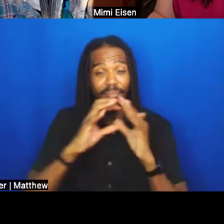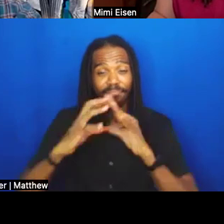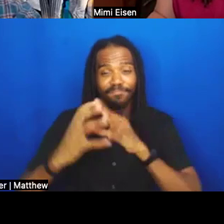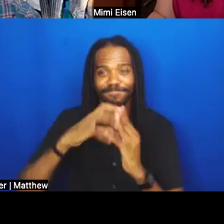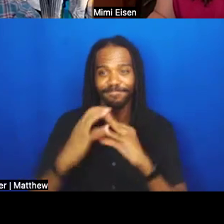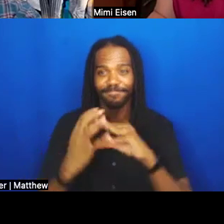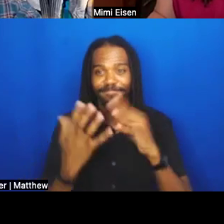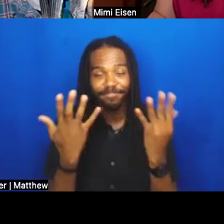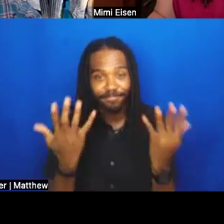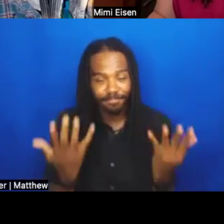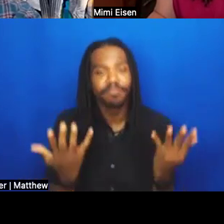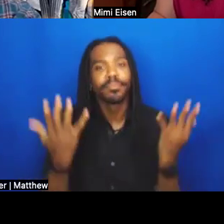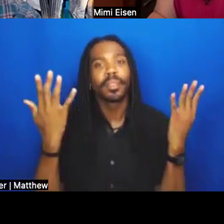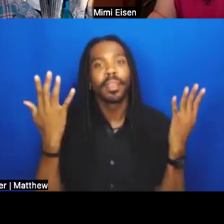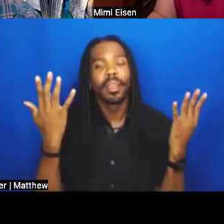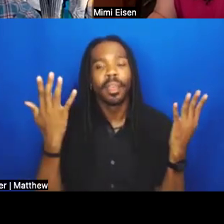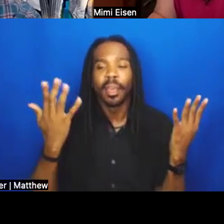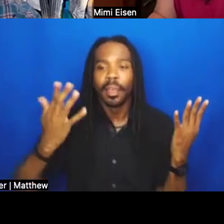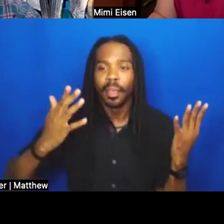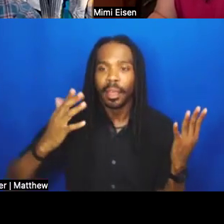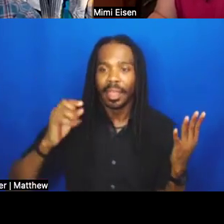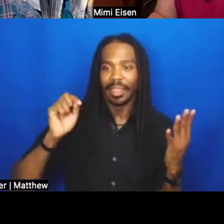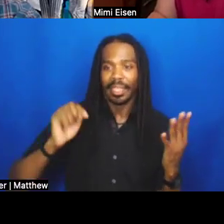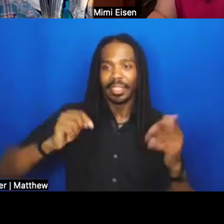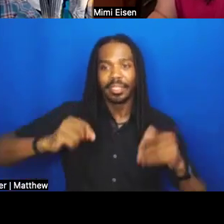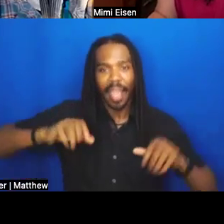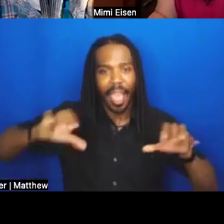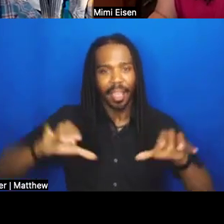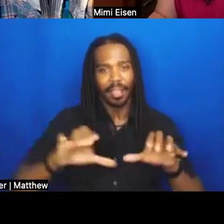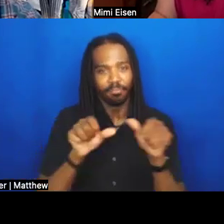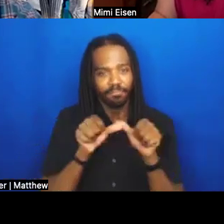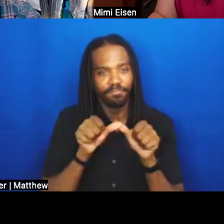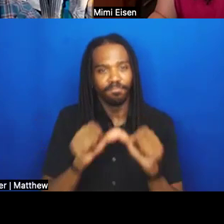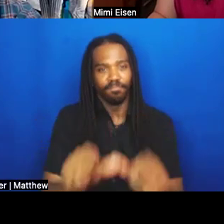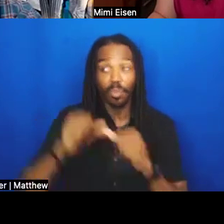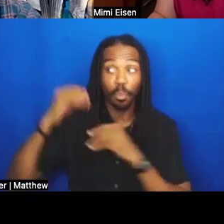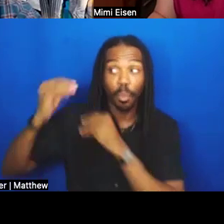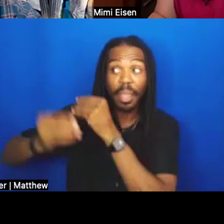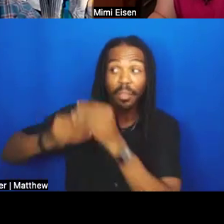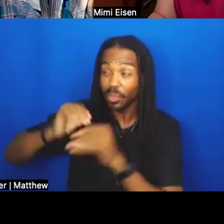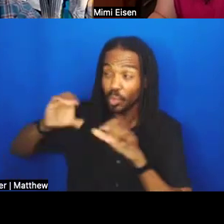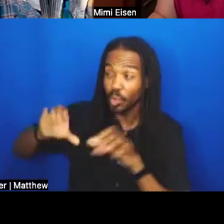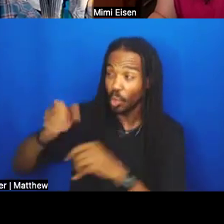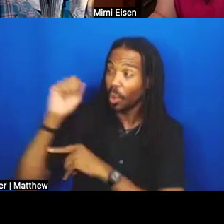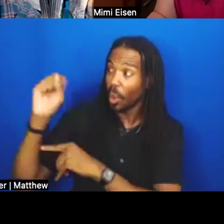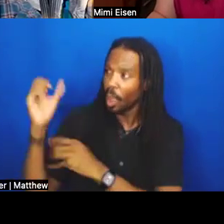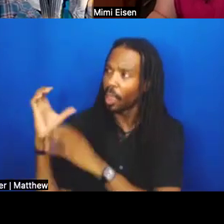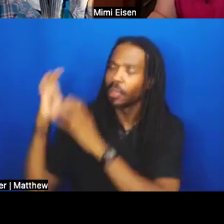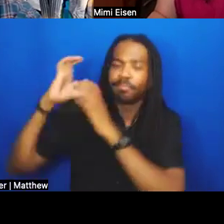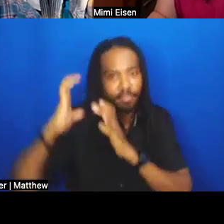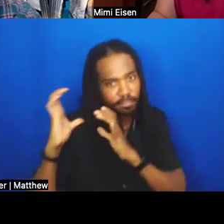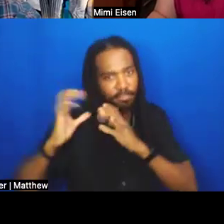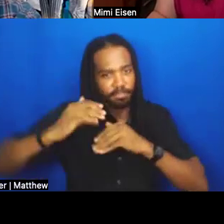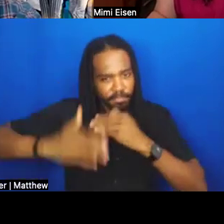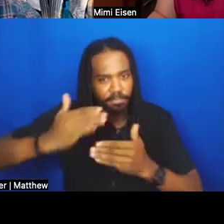actors in a continuum, taking up the mantle of previous generations and for future generations. And so I think